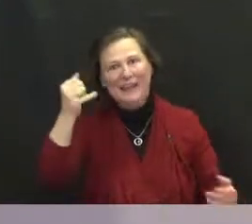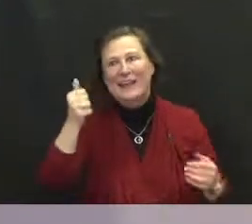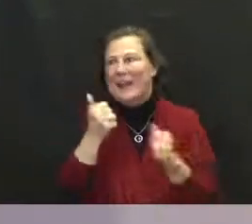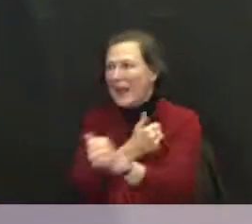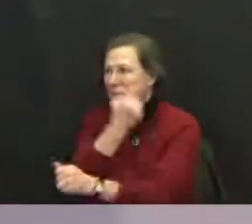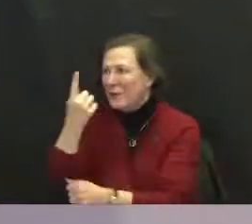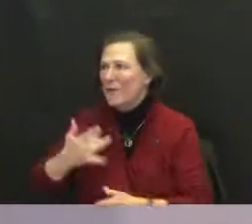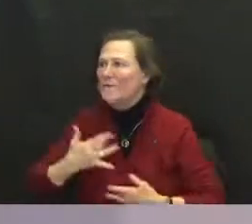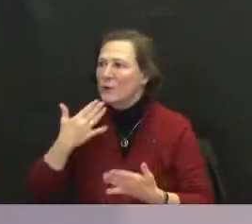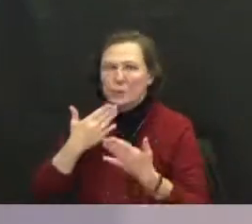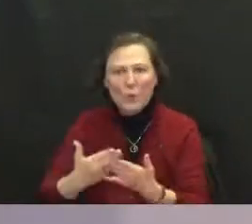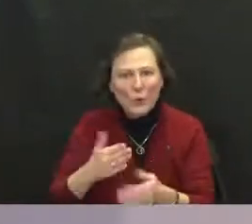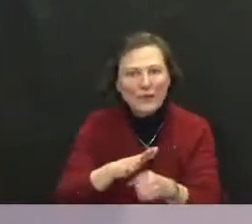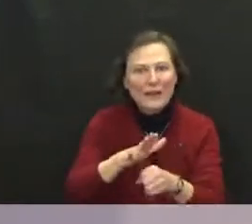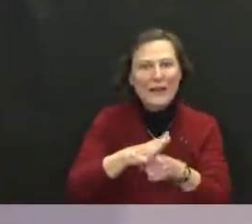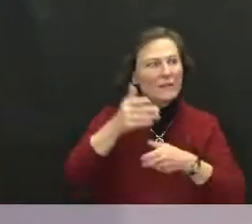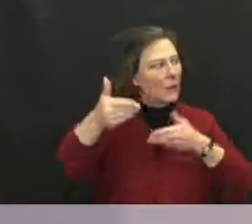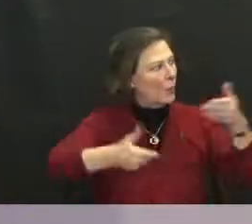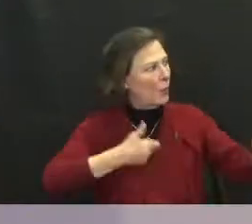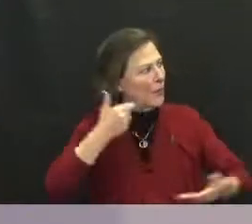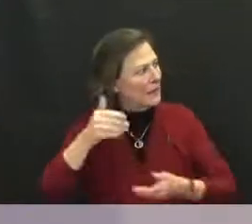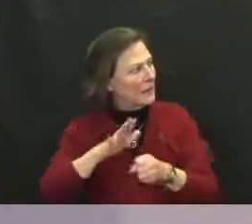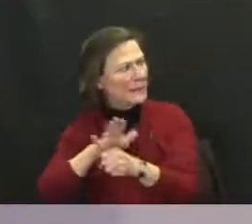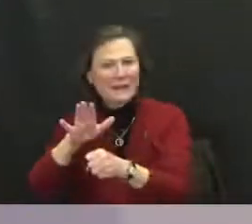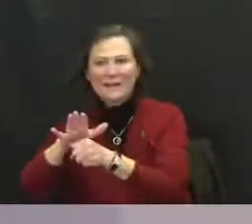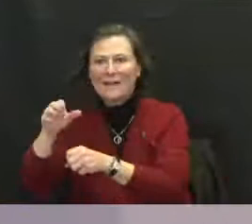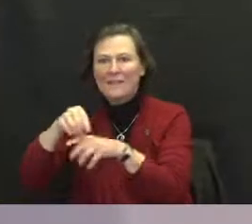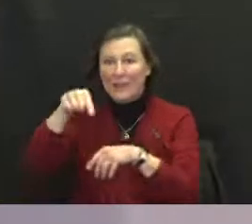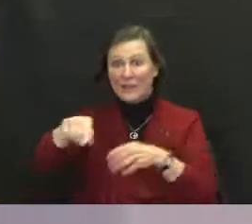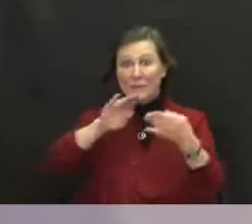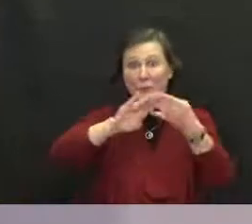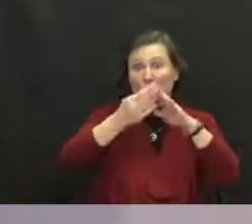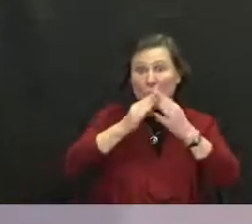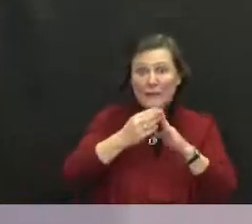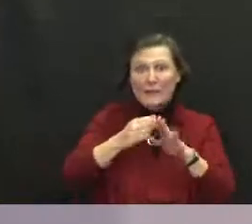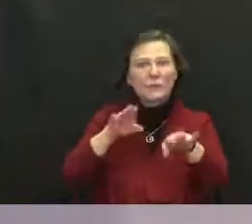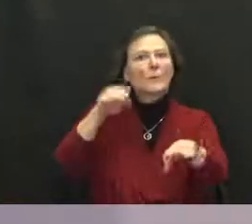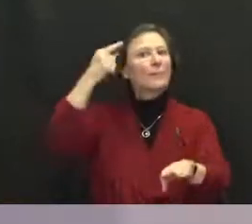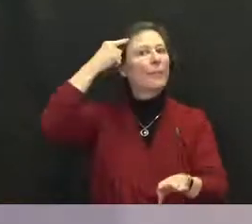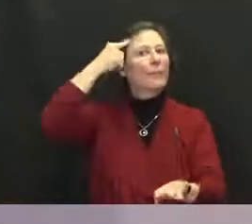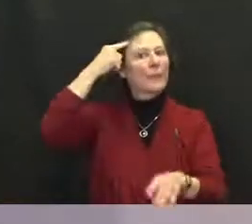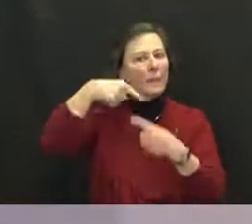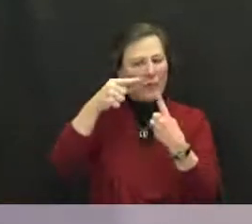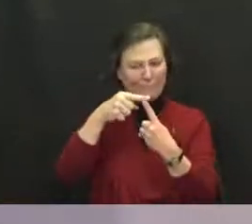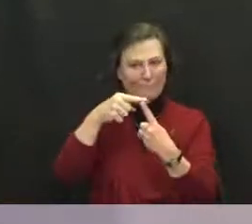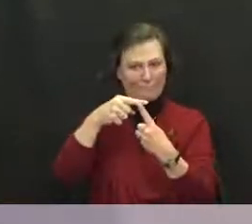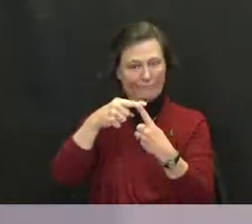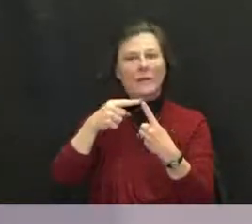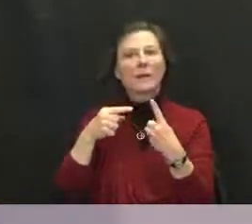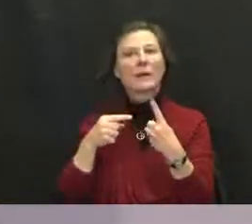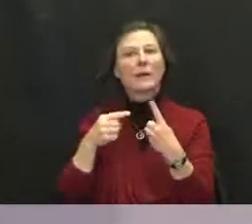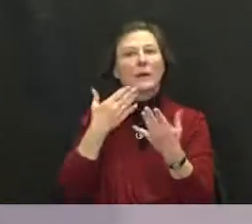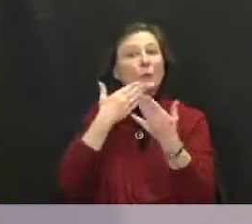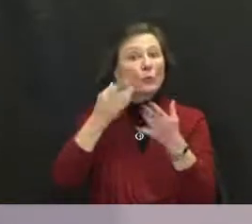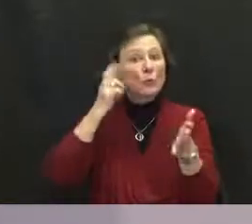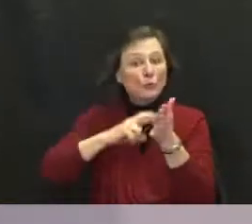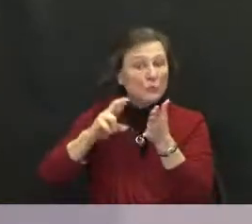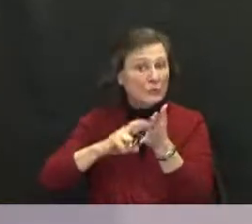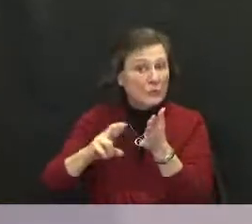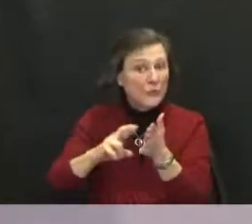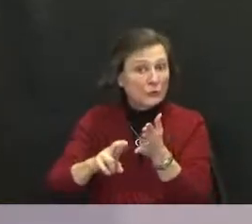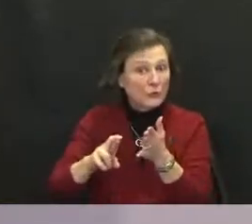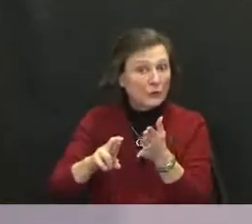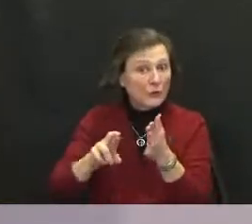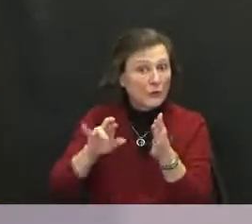feels welcome enough in this community. So I want you to consider something. There's good research out there